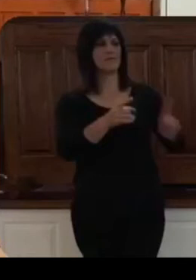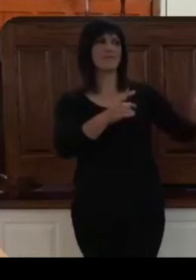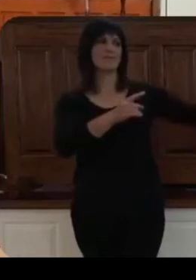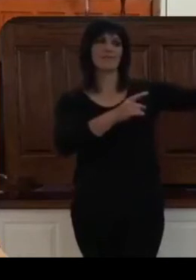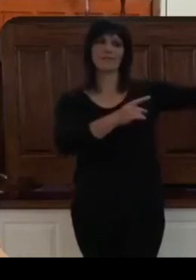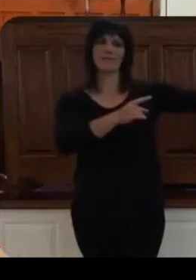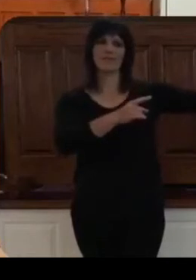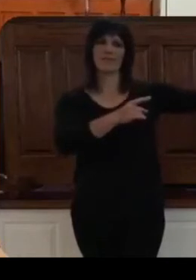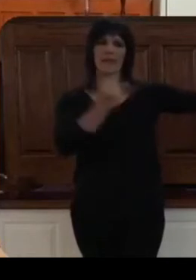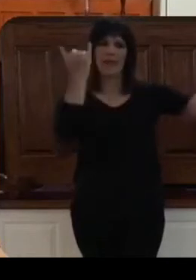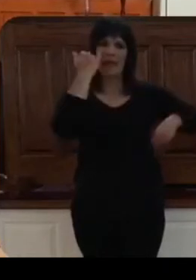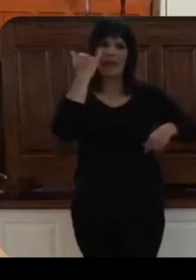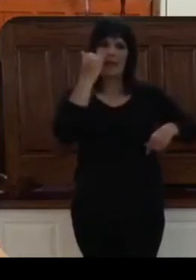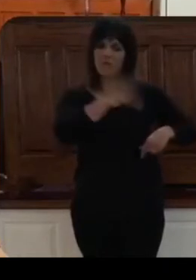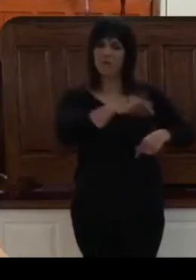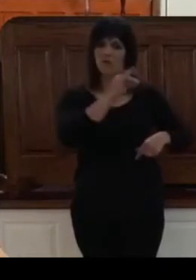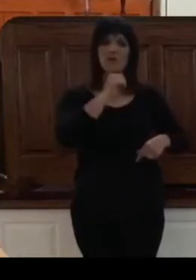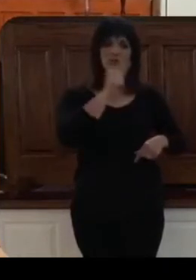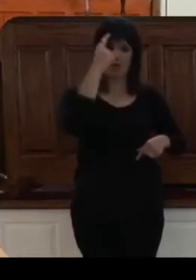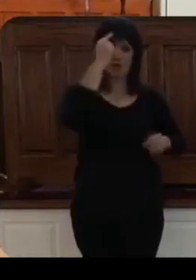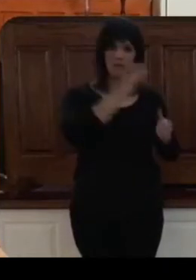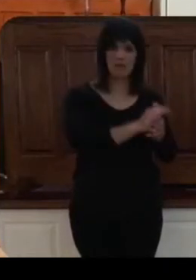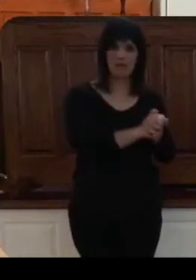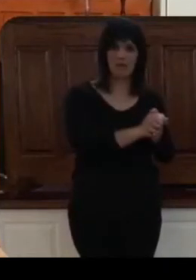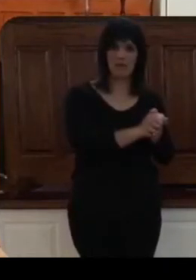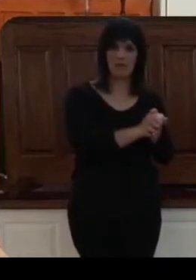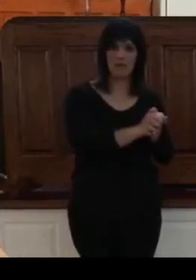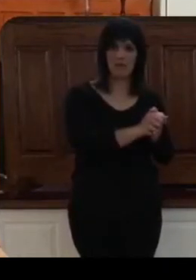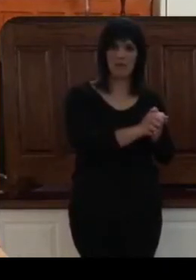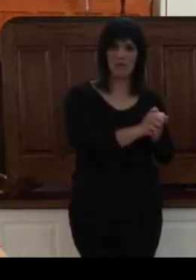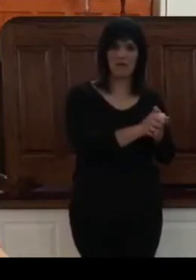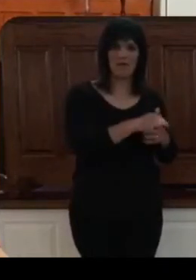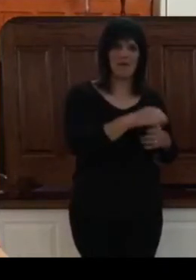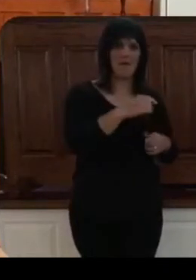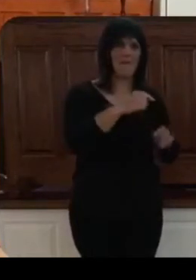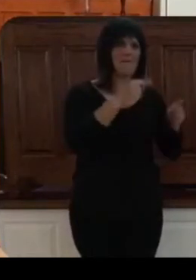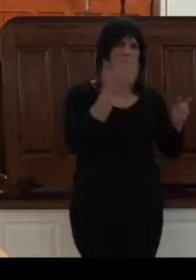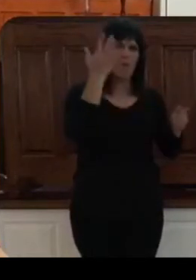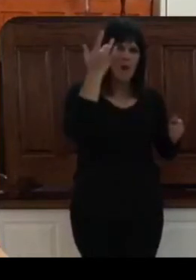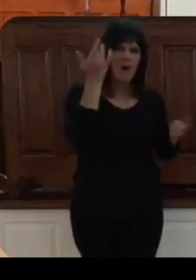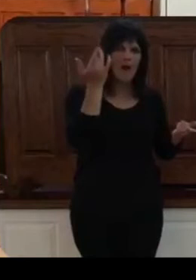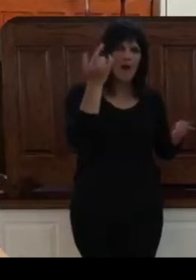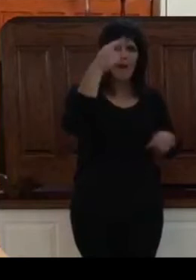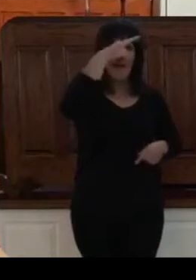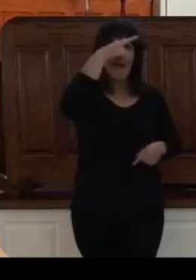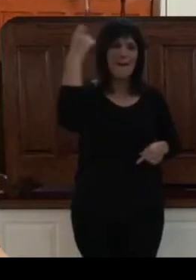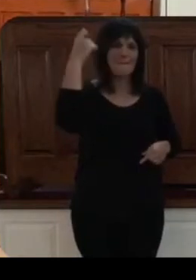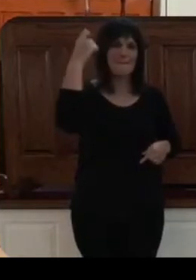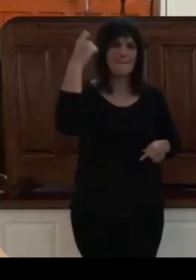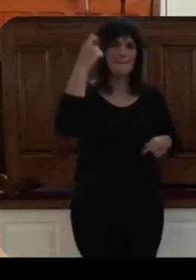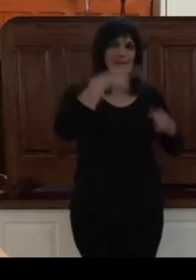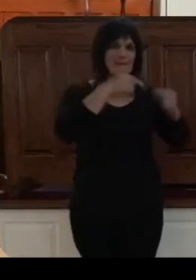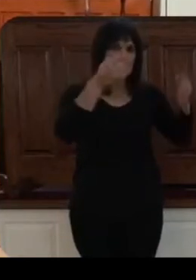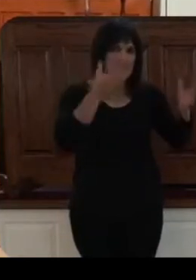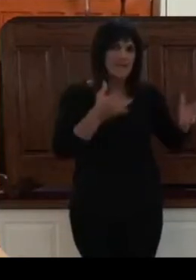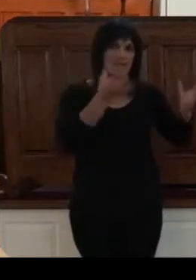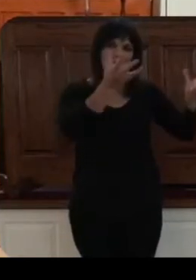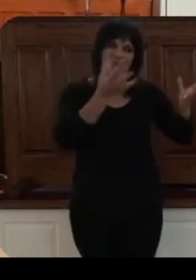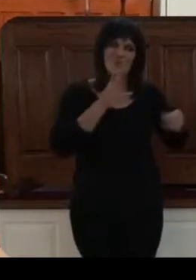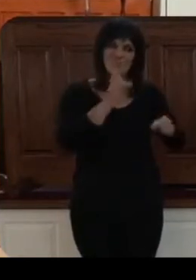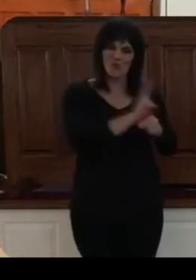business if he chooses not to believe? Because our enemy wants to oppose us and will use those who reject Jesus Christ to do